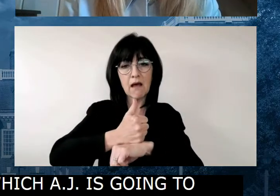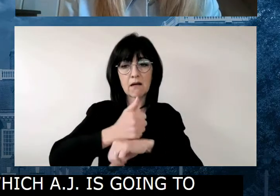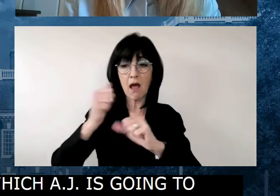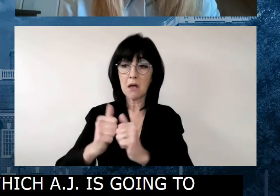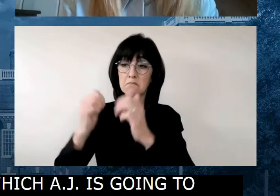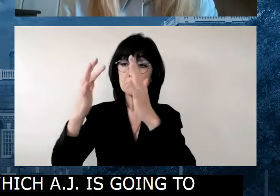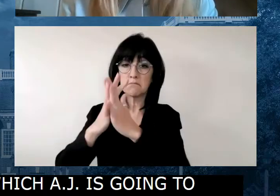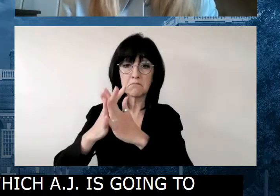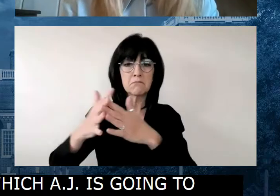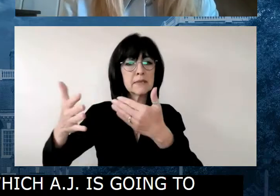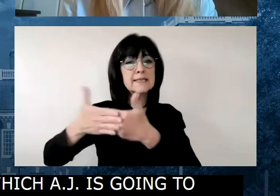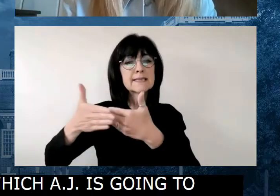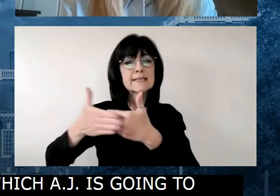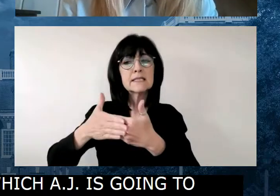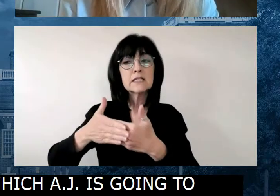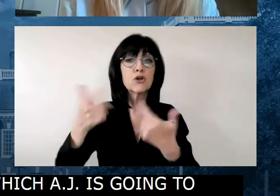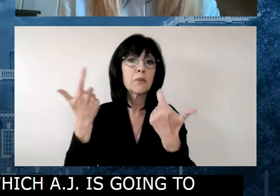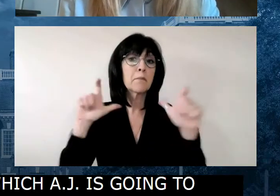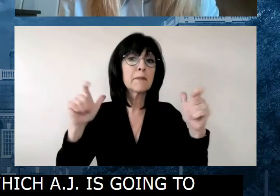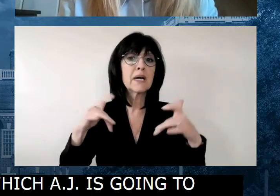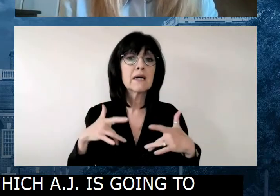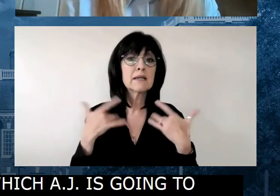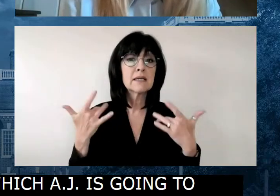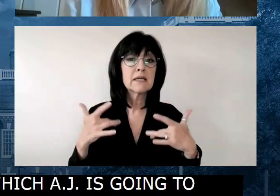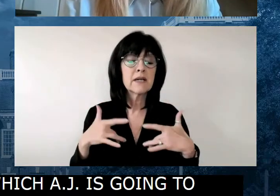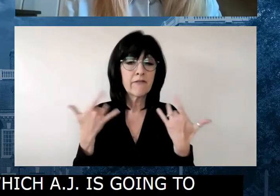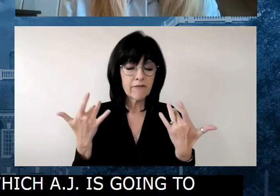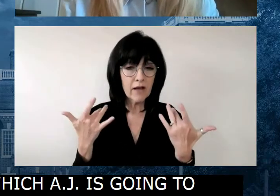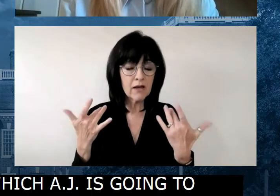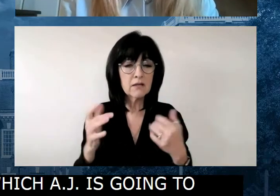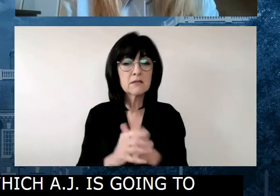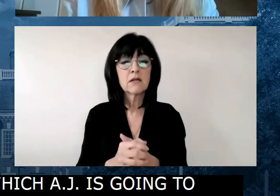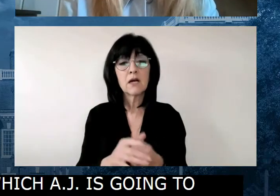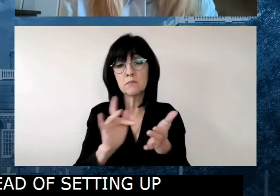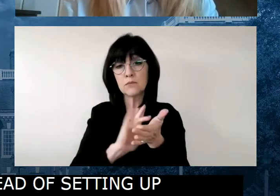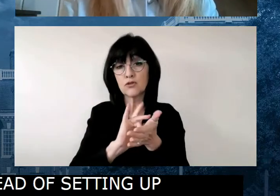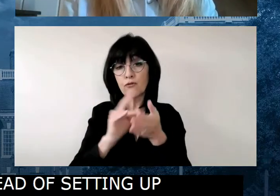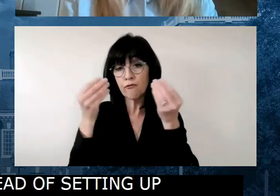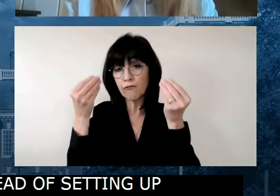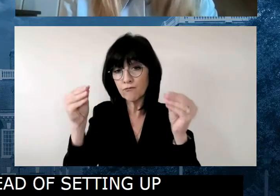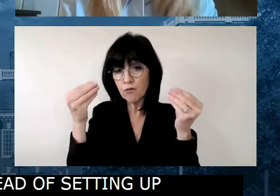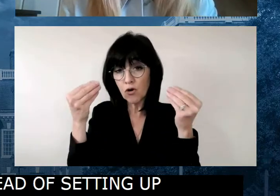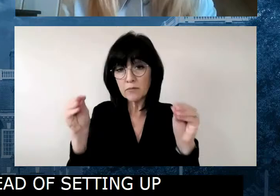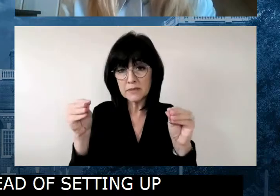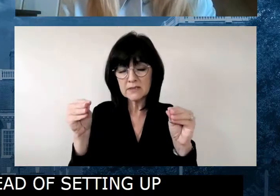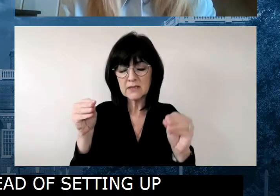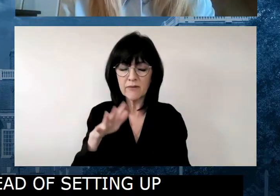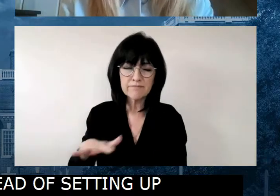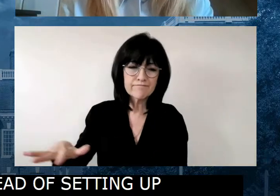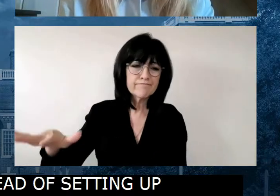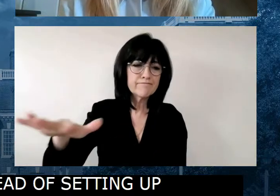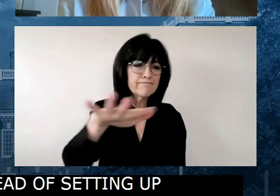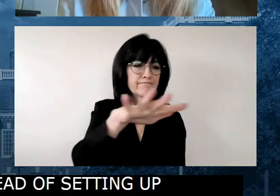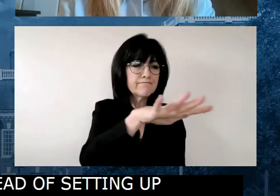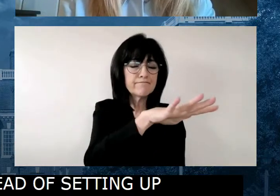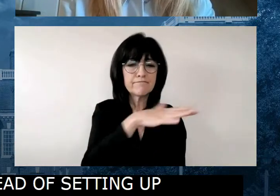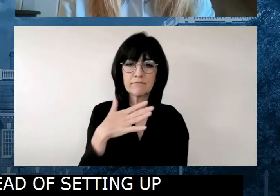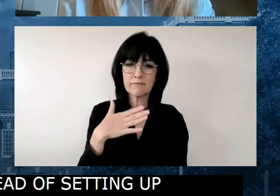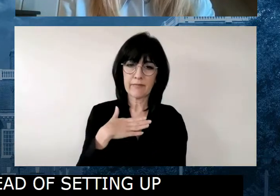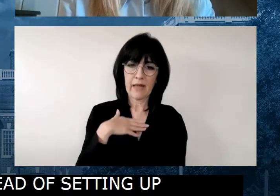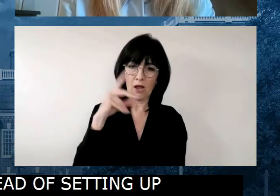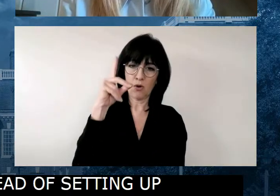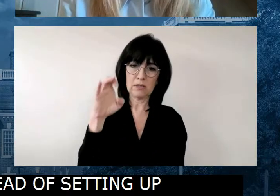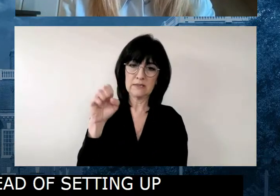like festivals. All of these things matter. Our pharmacies throughout our state now have